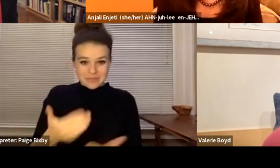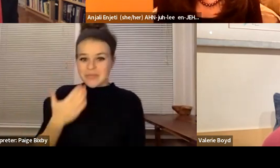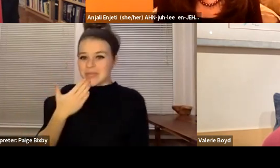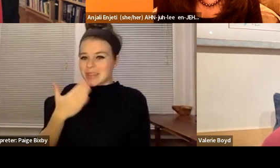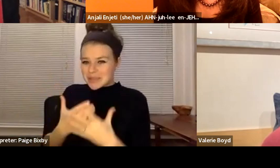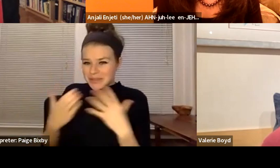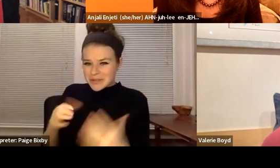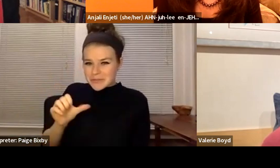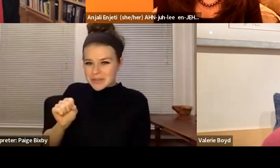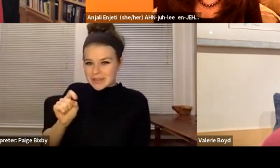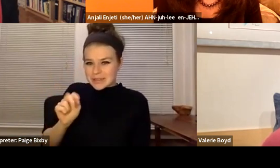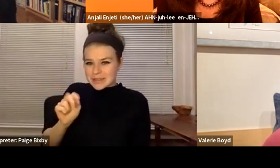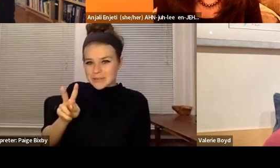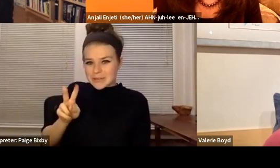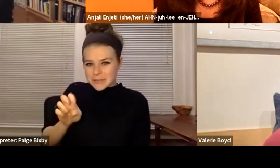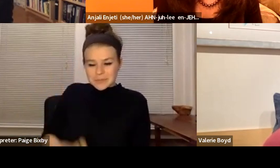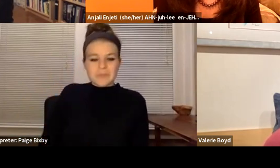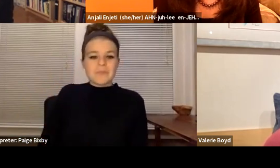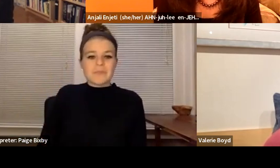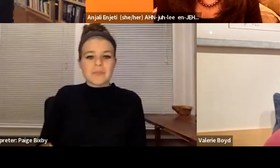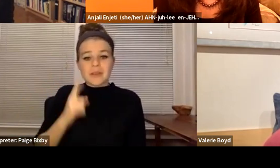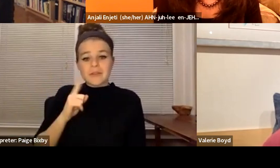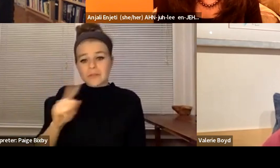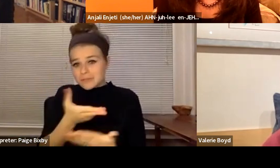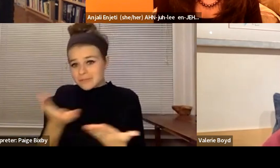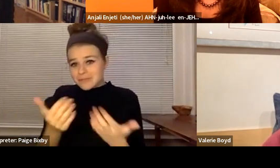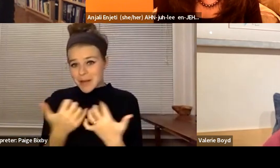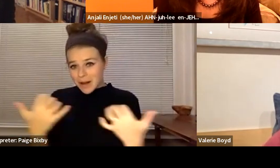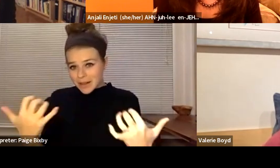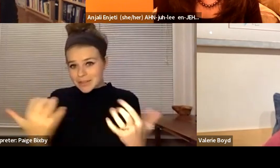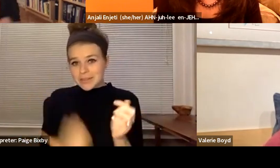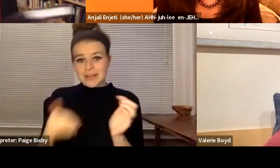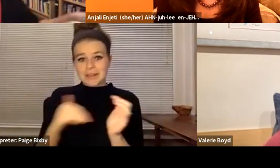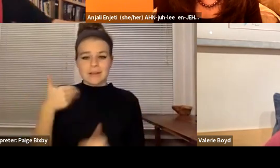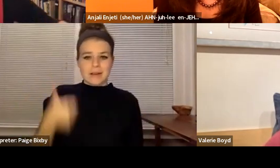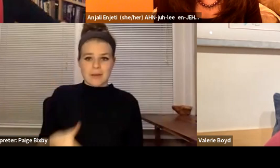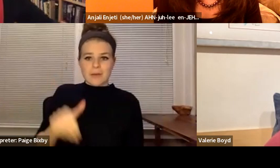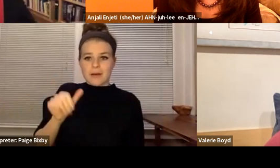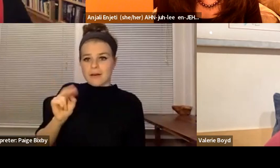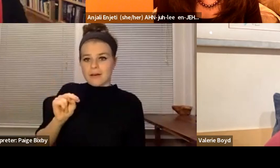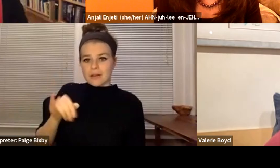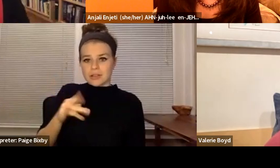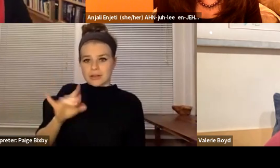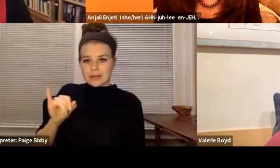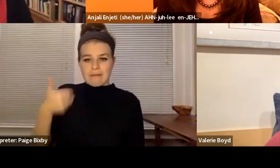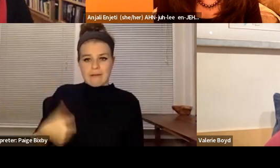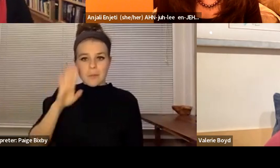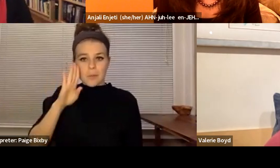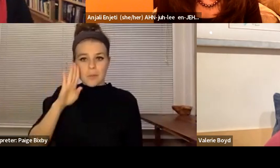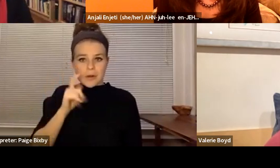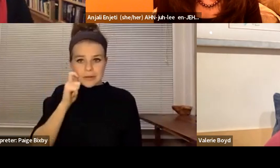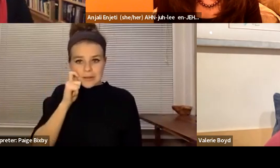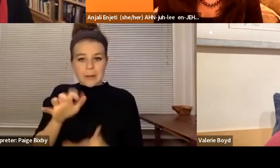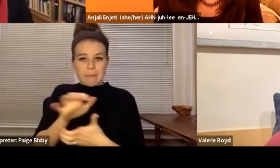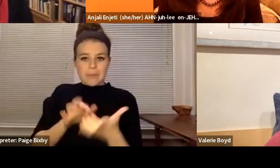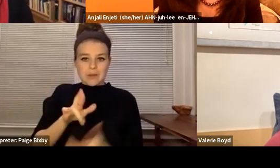much, Steve. And for our audience, again, my name is Anjali. I am a brown-skinned mixed race